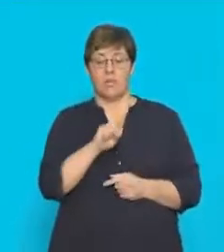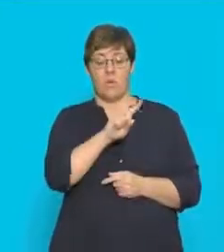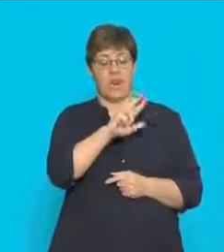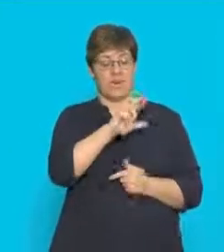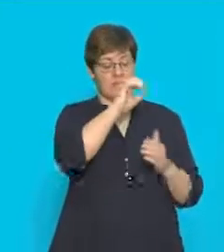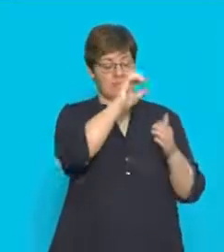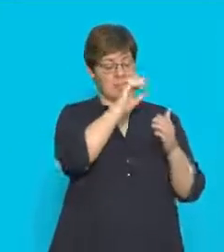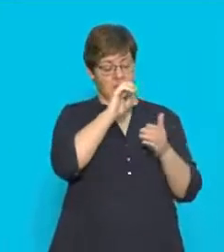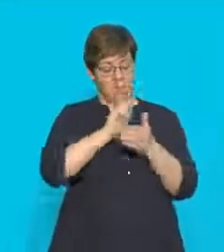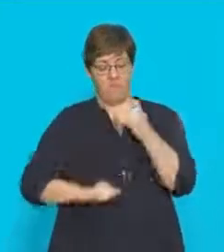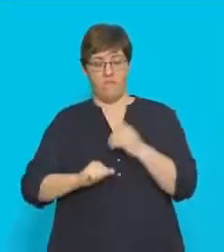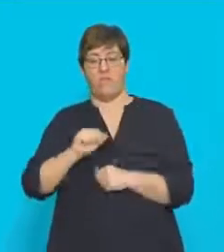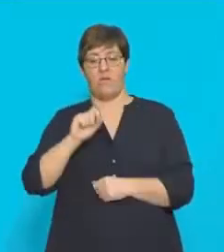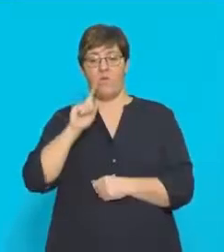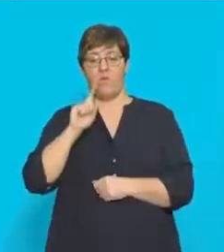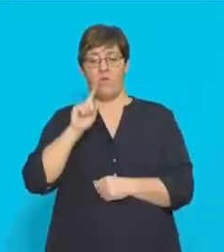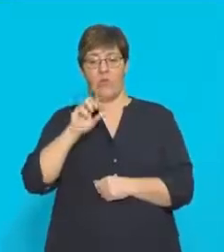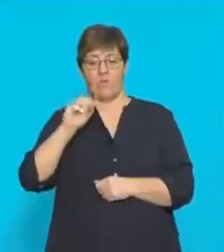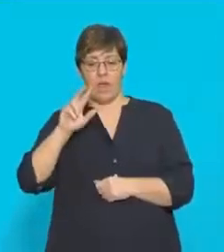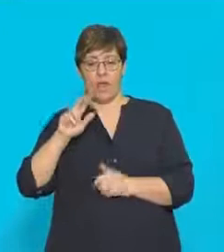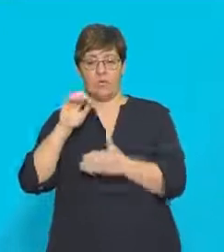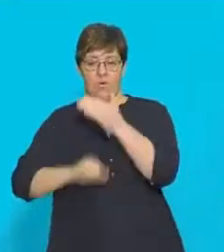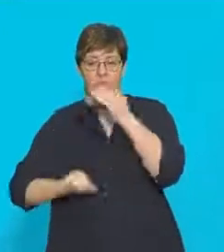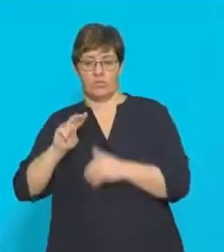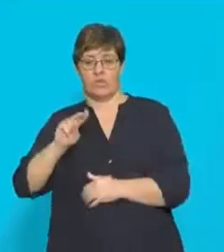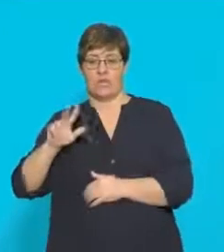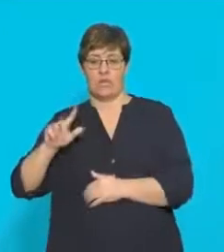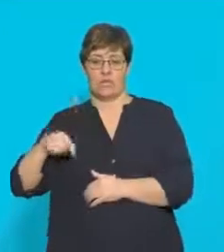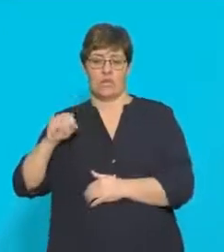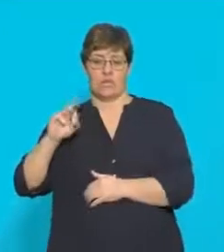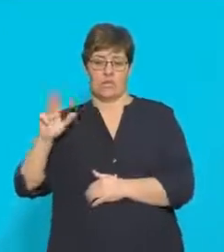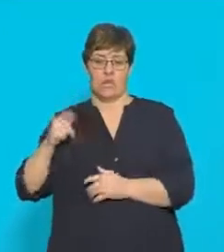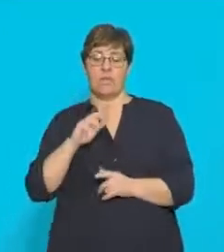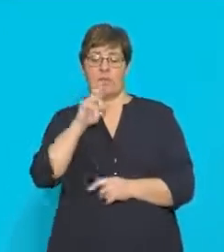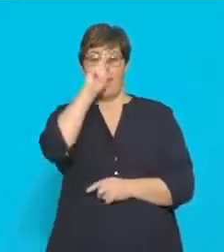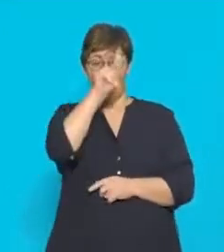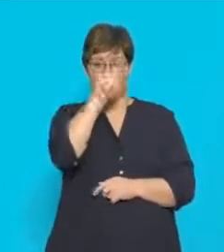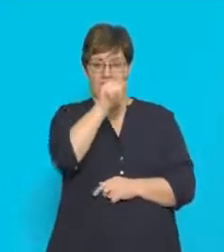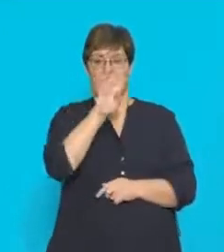180, and K is now 43,61. So